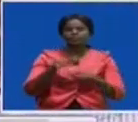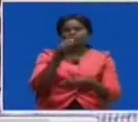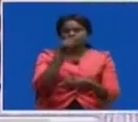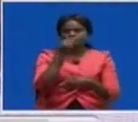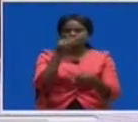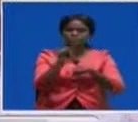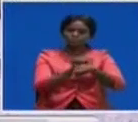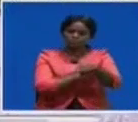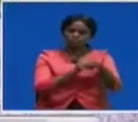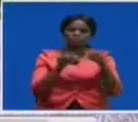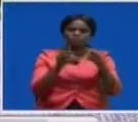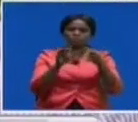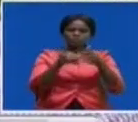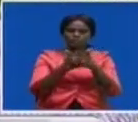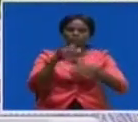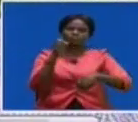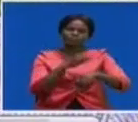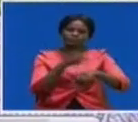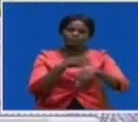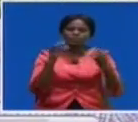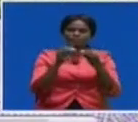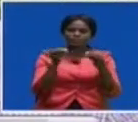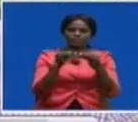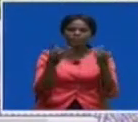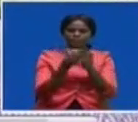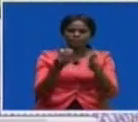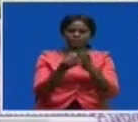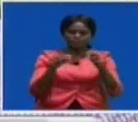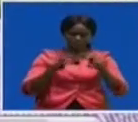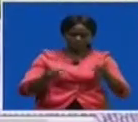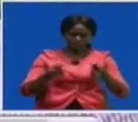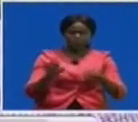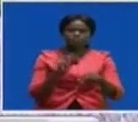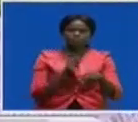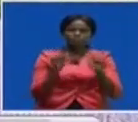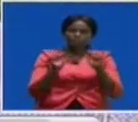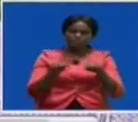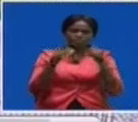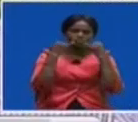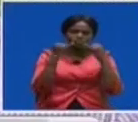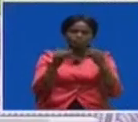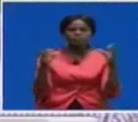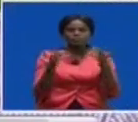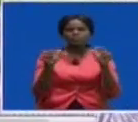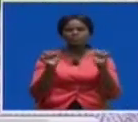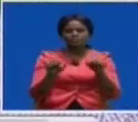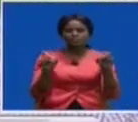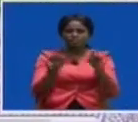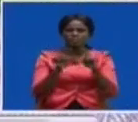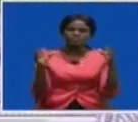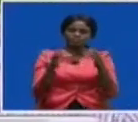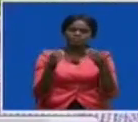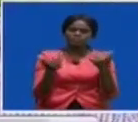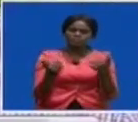long term, we are going to invest more money in research so that we are able to inform our communities. If our communities